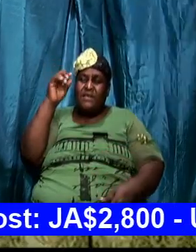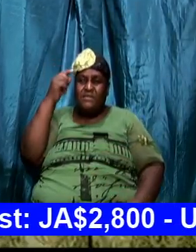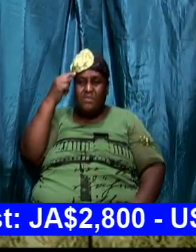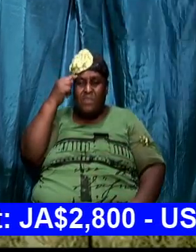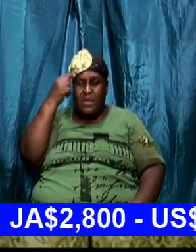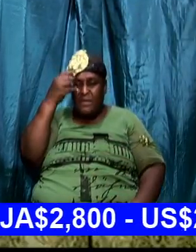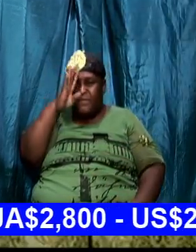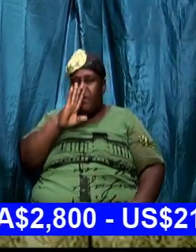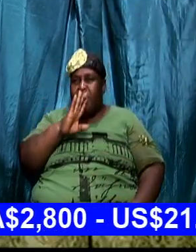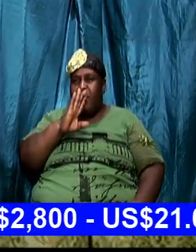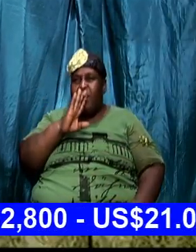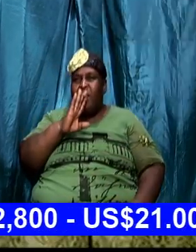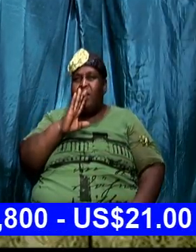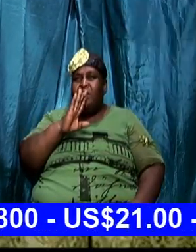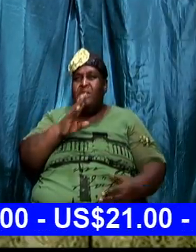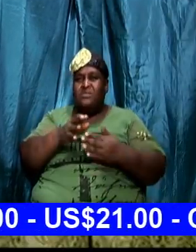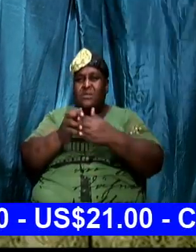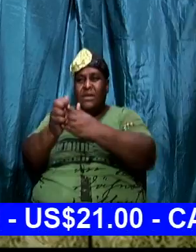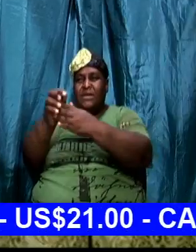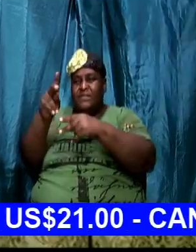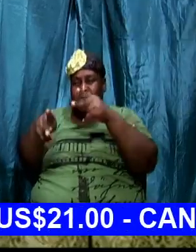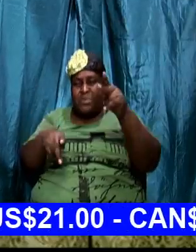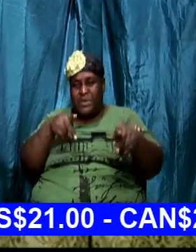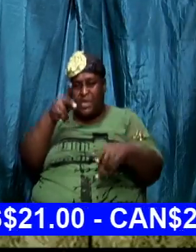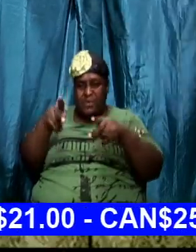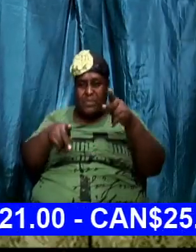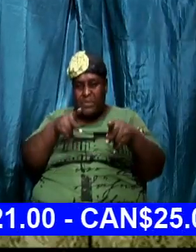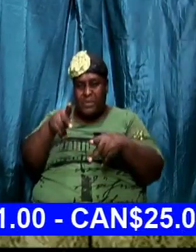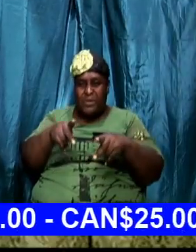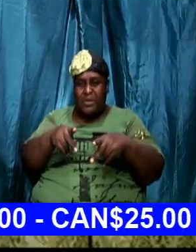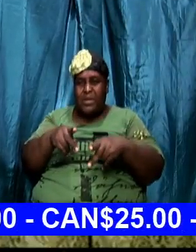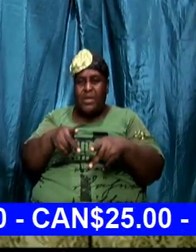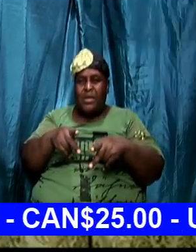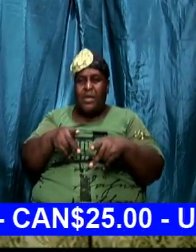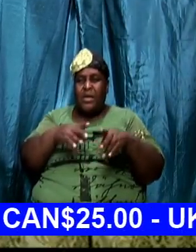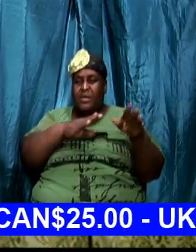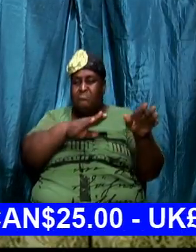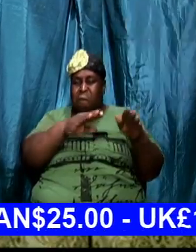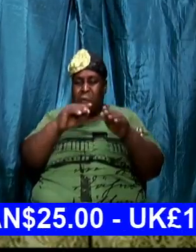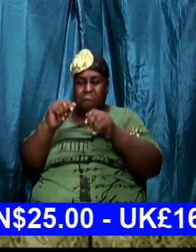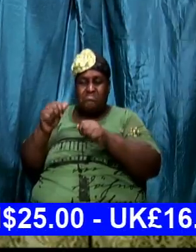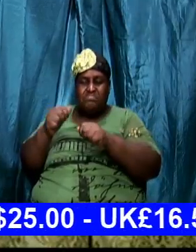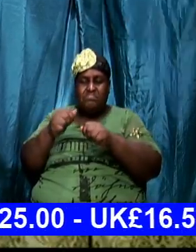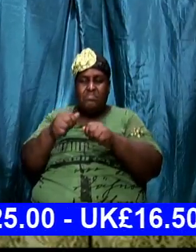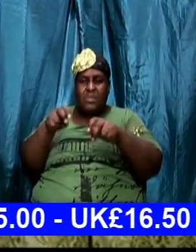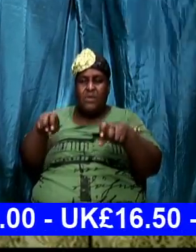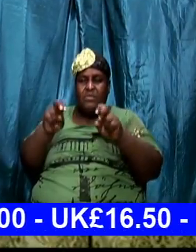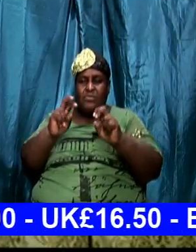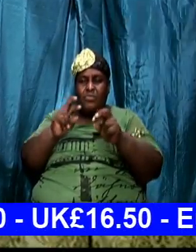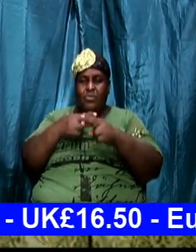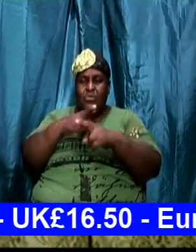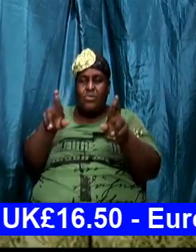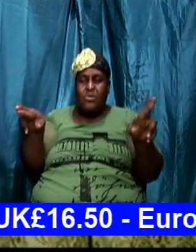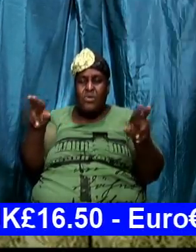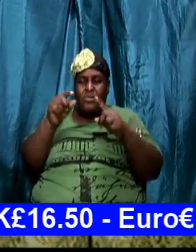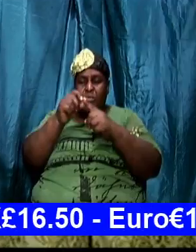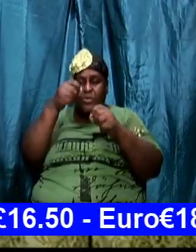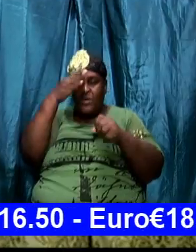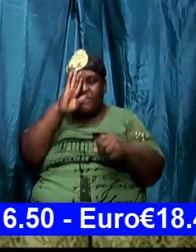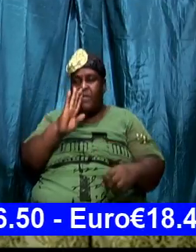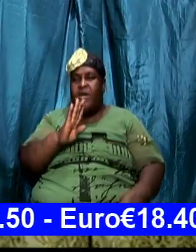of God and receiving from the throne room the words of Almighty